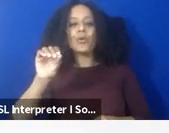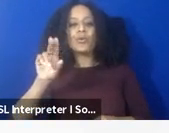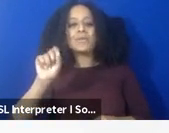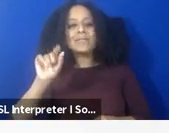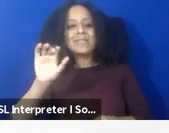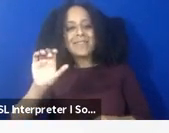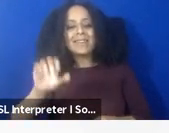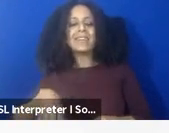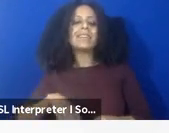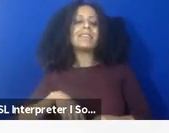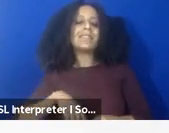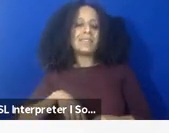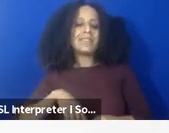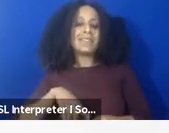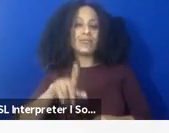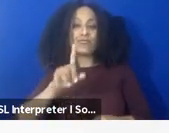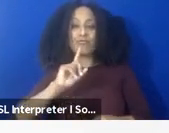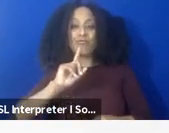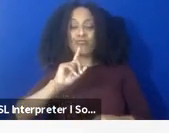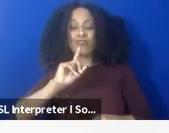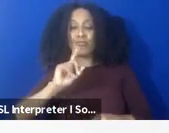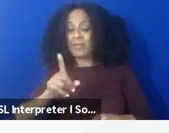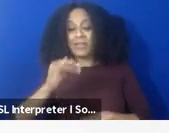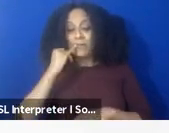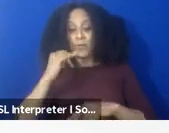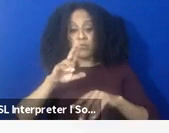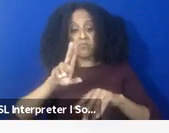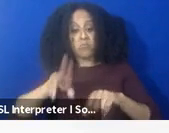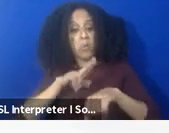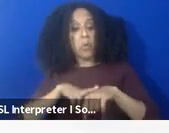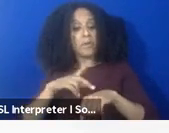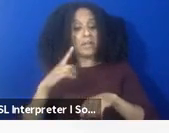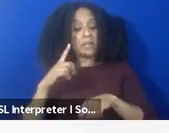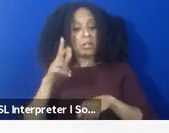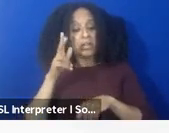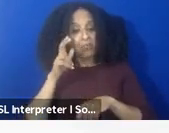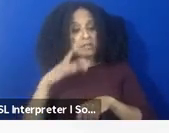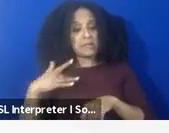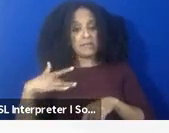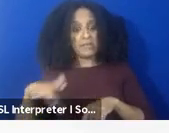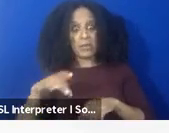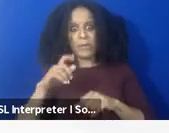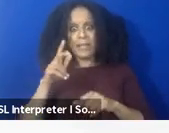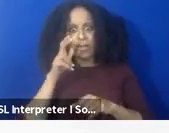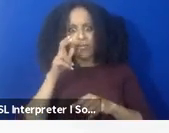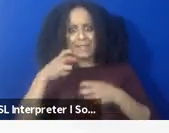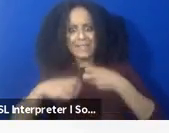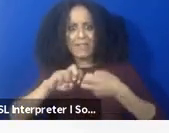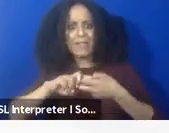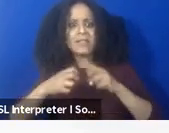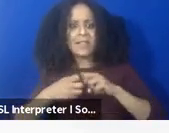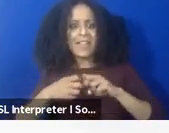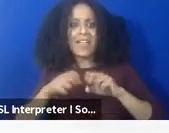tinnitus assessment. And even if a person has normal hearing sensitivity, they could still have hearing difficulty, which could be an indication of a central